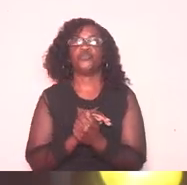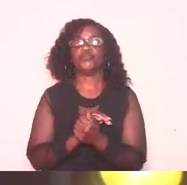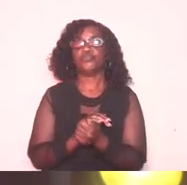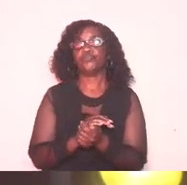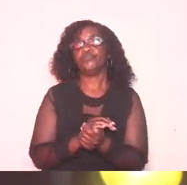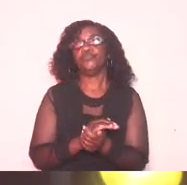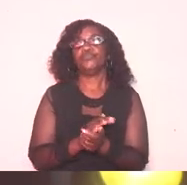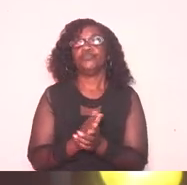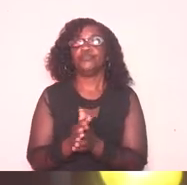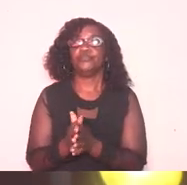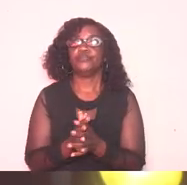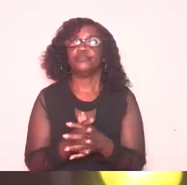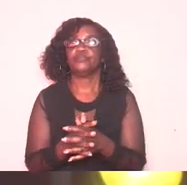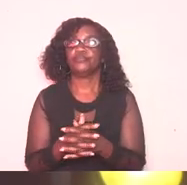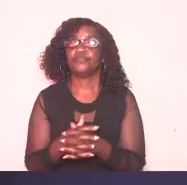will begin.